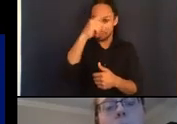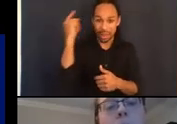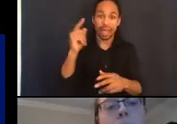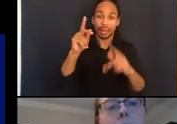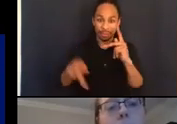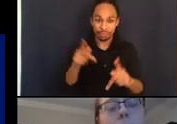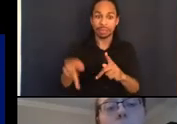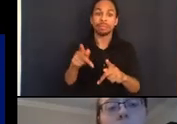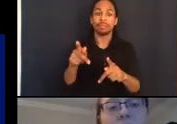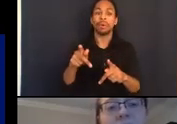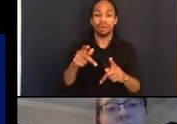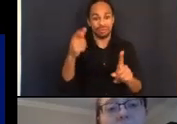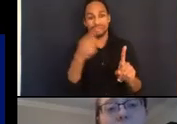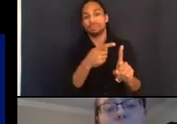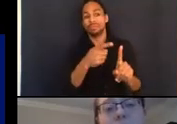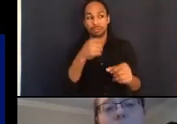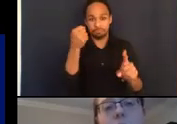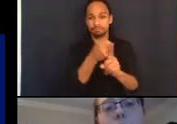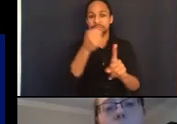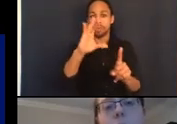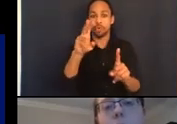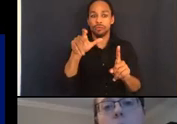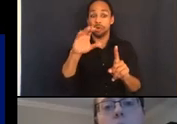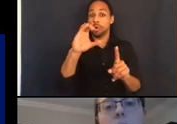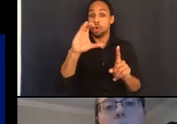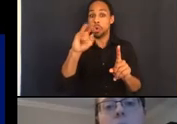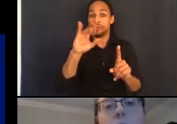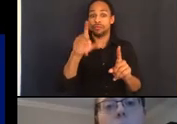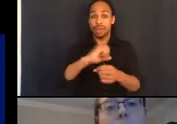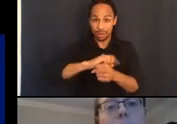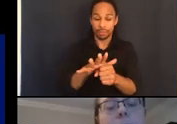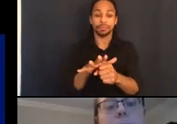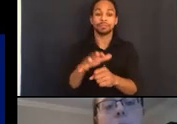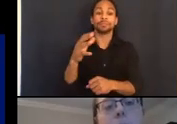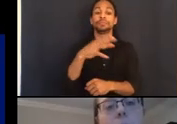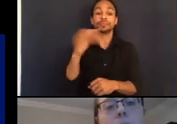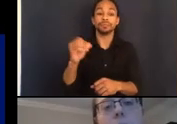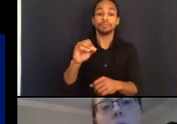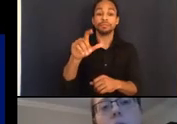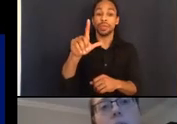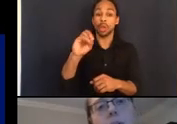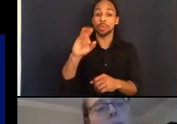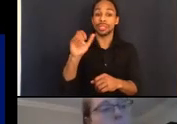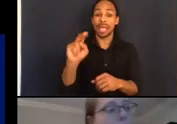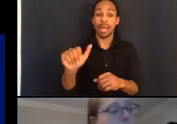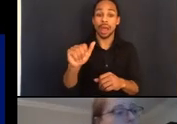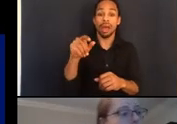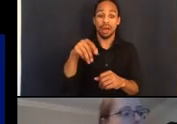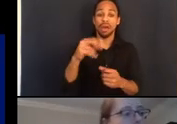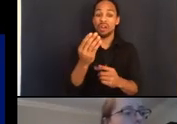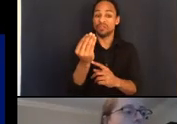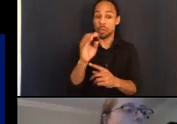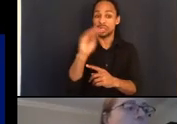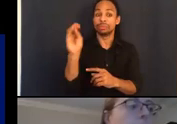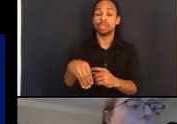population. In Louisiana, 70% of those who have died from COVID-19 are Black, compared with 32% of the state's population.